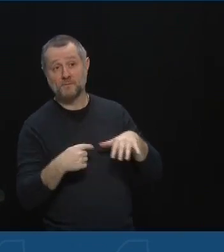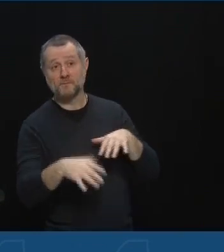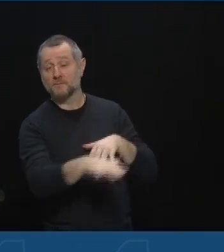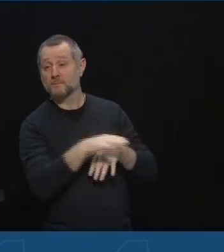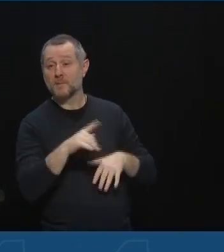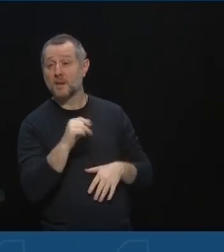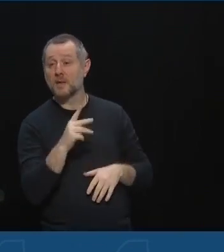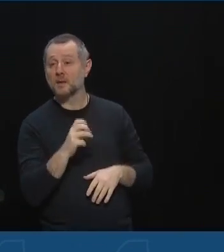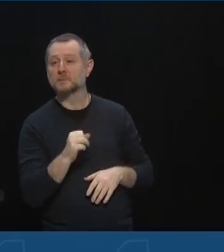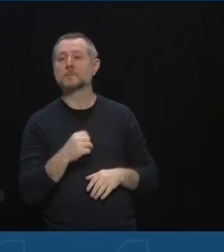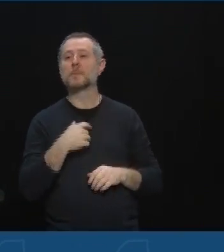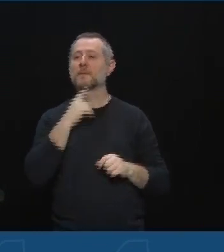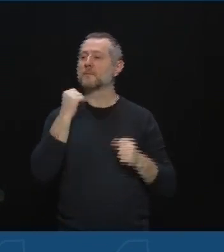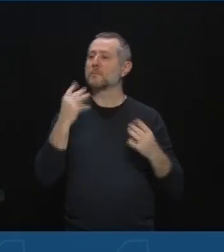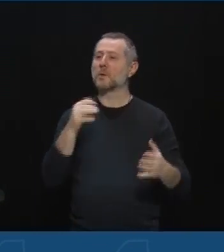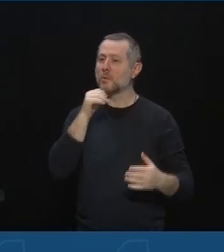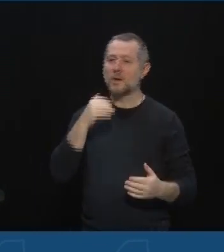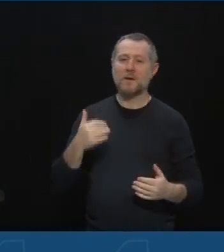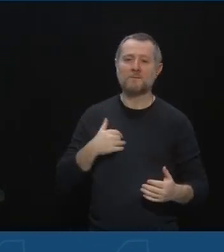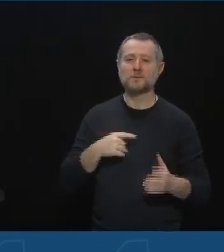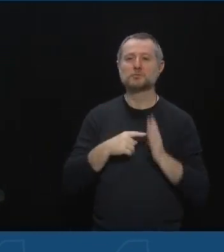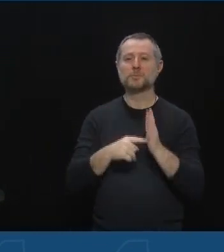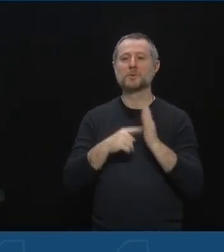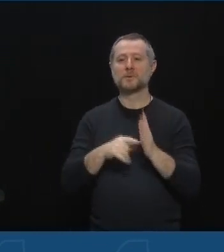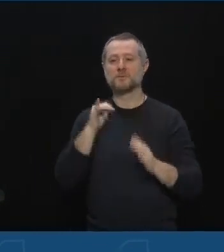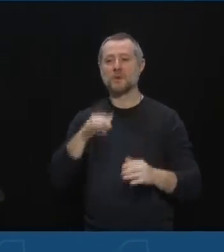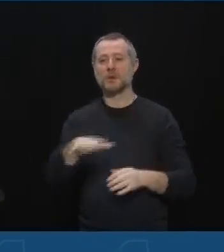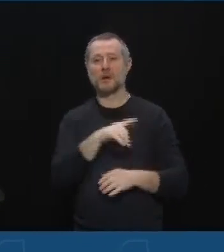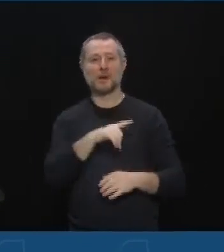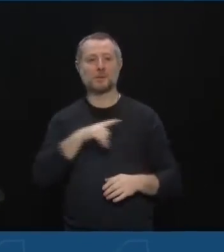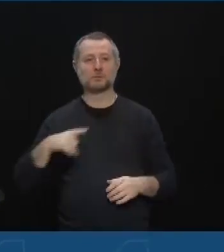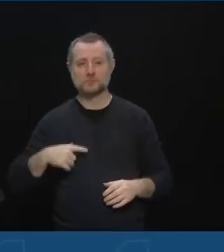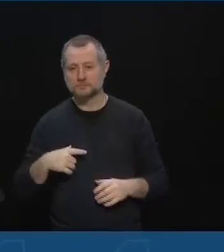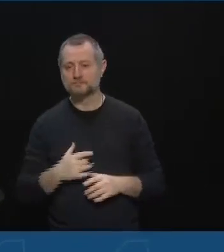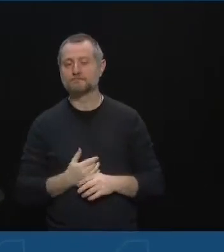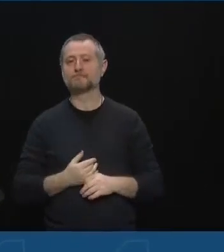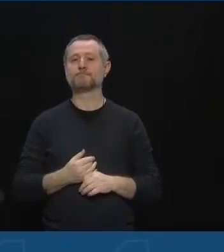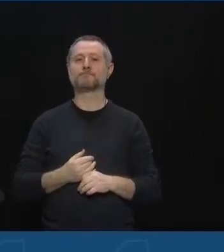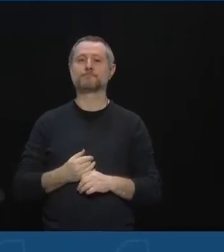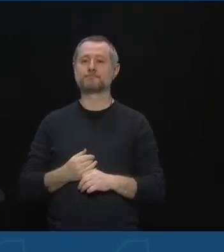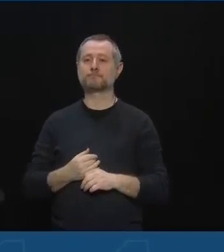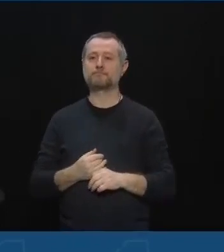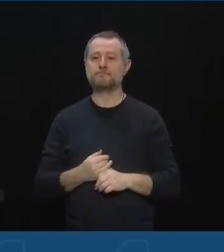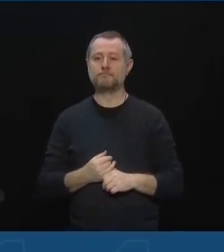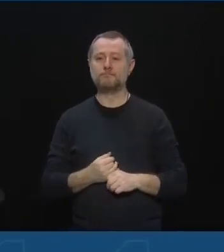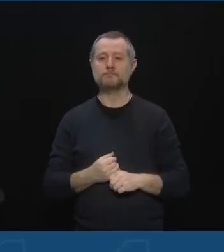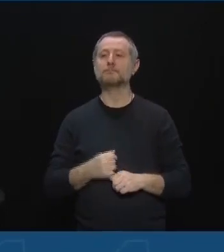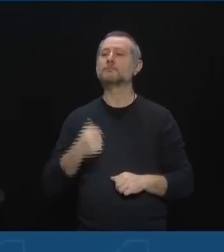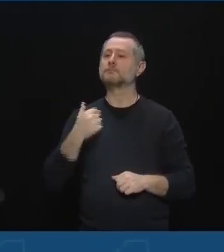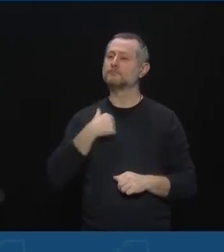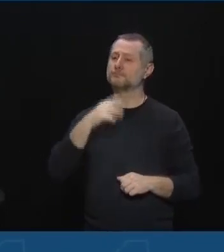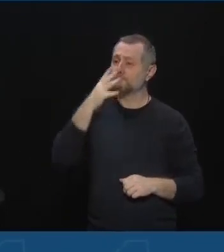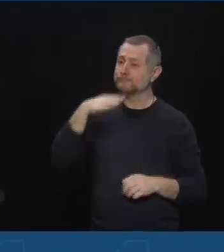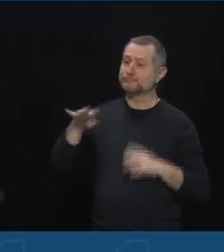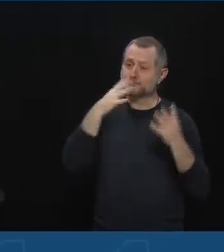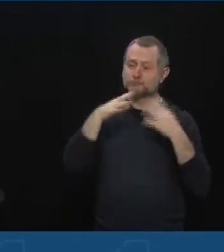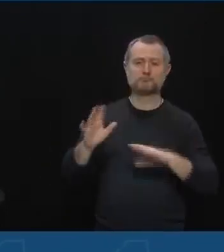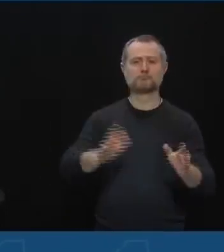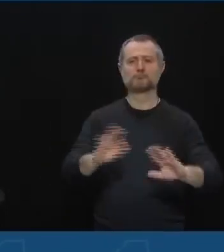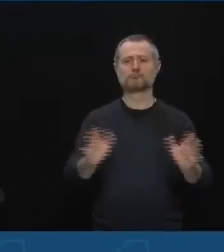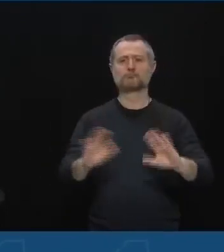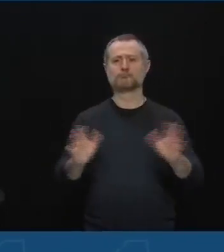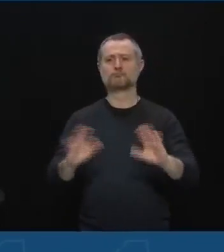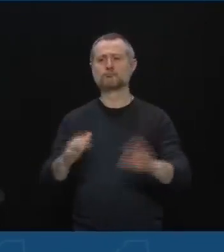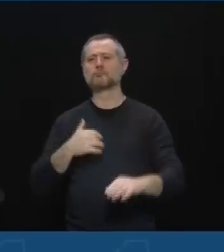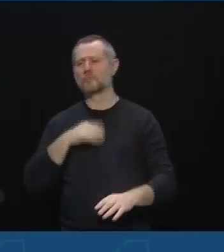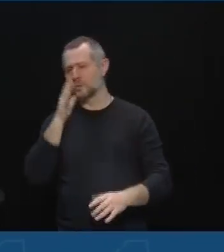lot of representatives, and their clout has always been kind of questioned. I have to tell you right now, no longer. You have great advocates in the local delegation.